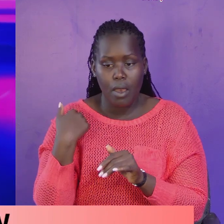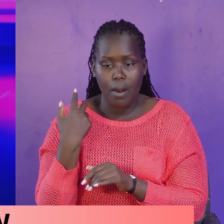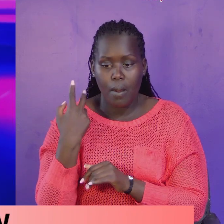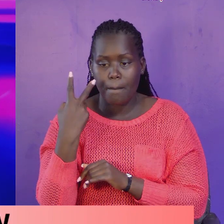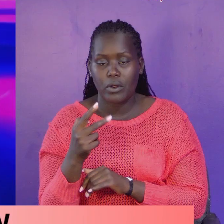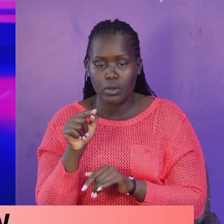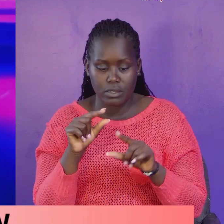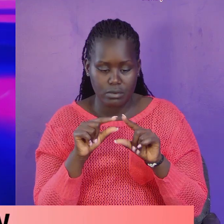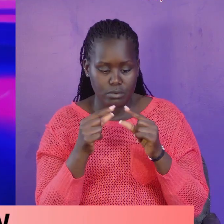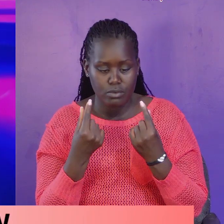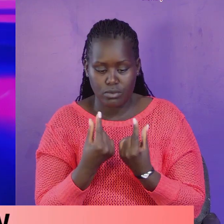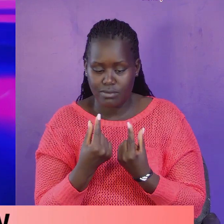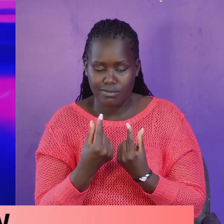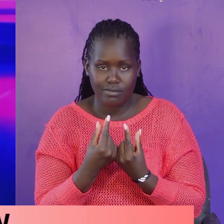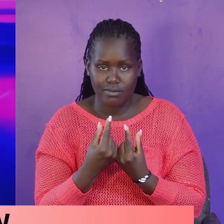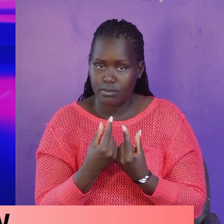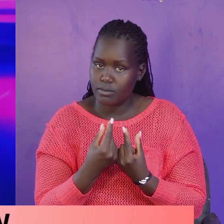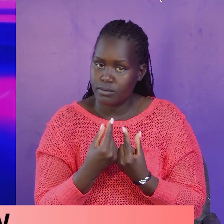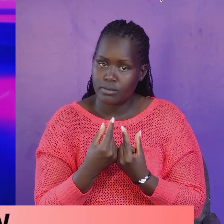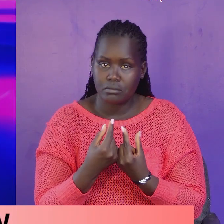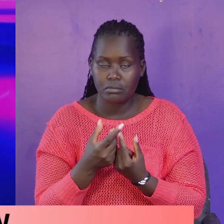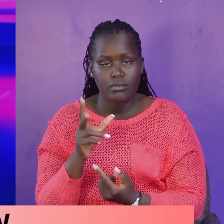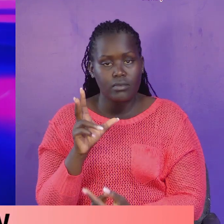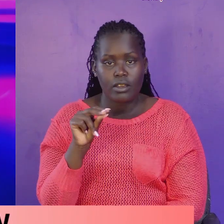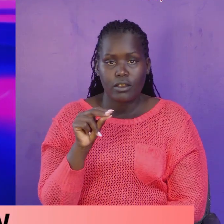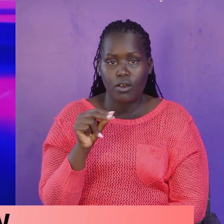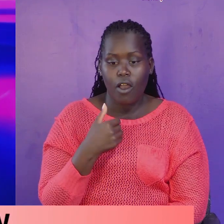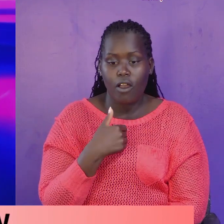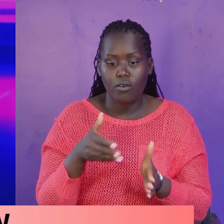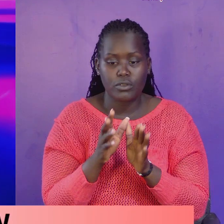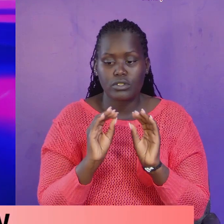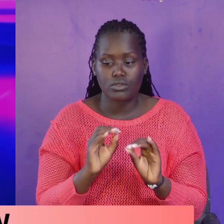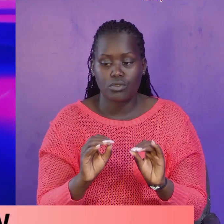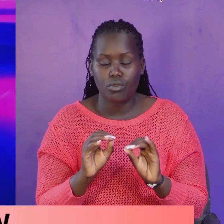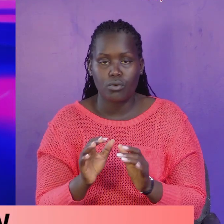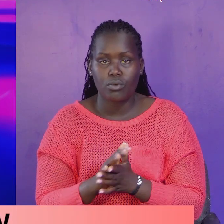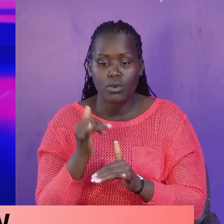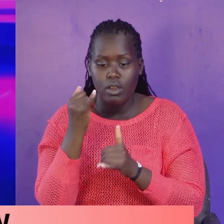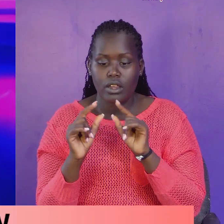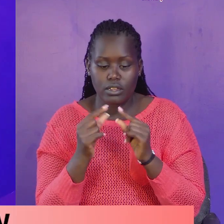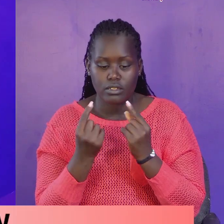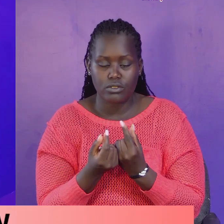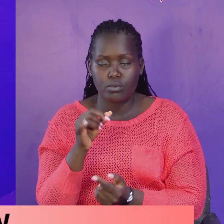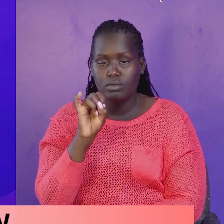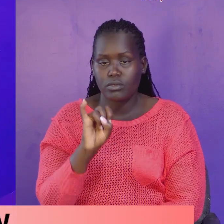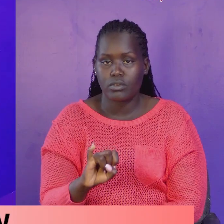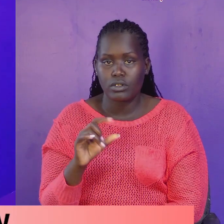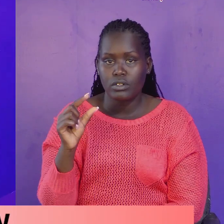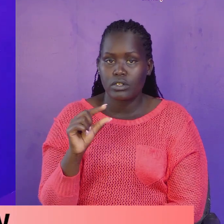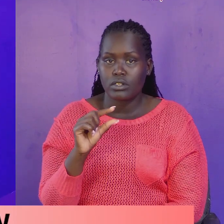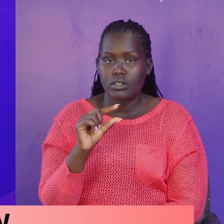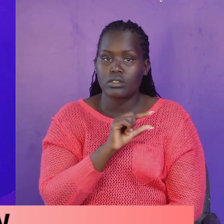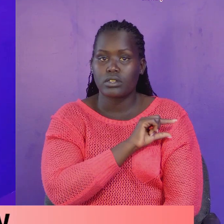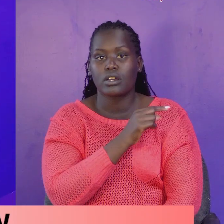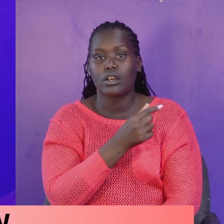this group, no. Yeah. They don't have a chance. The last group, Group I, is Ghana,